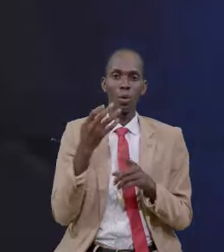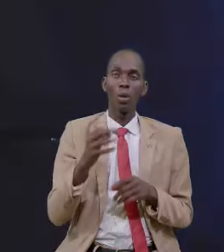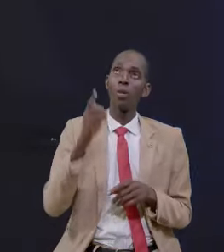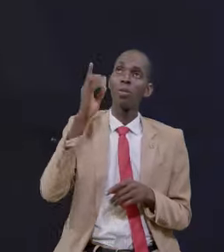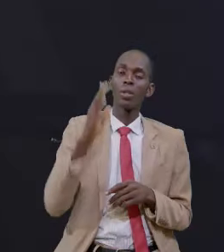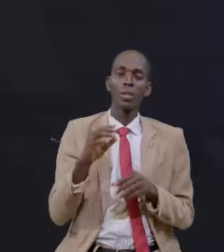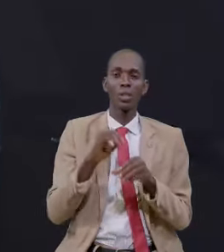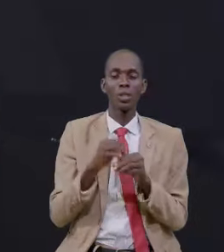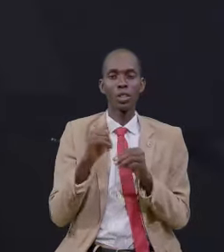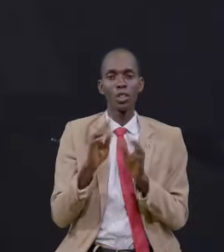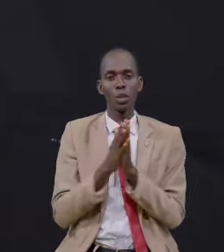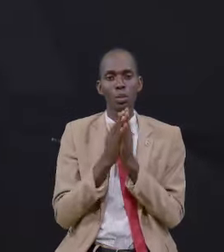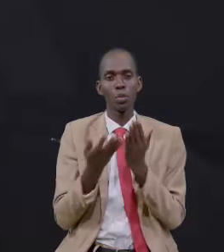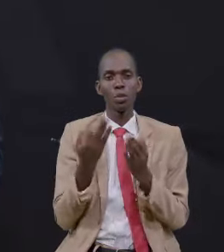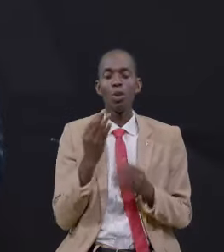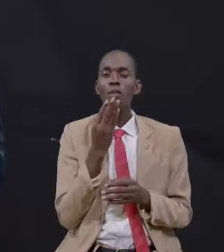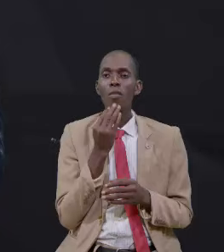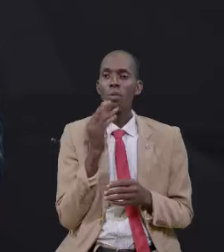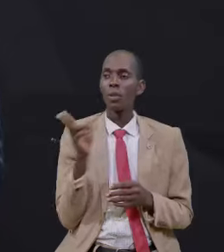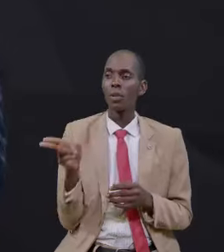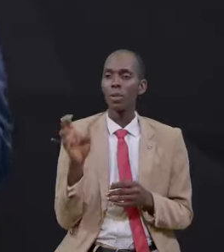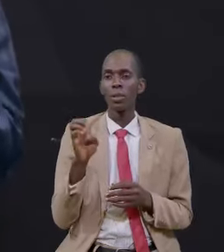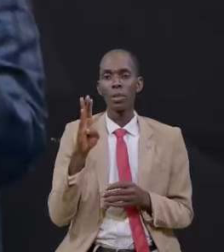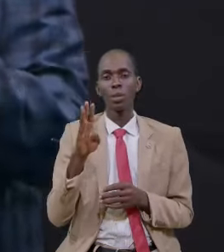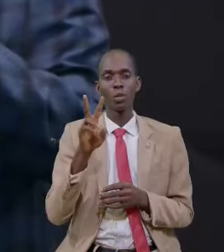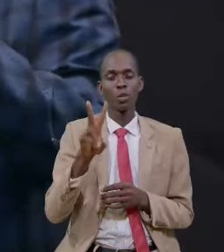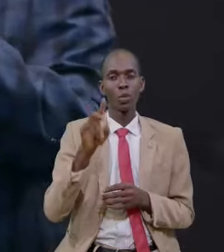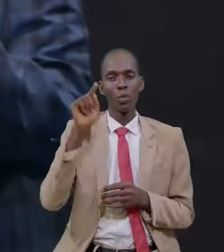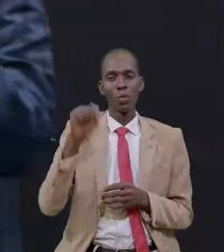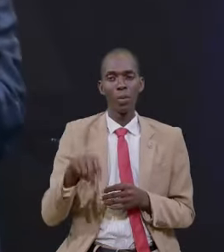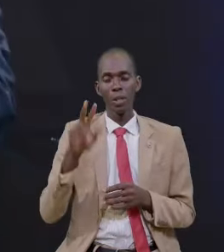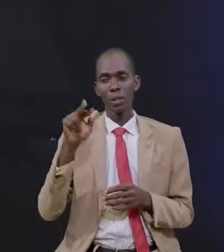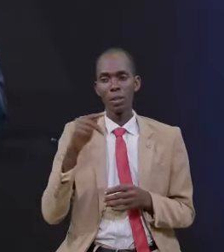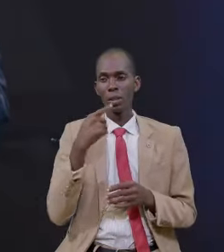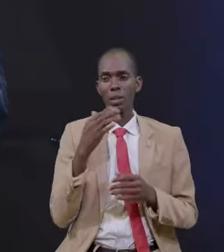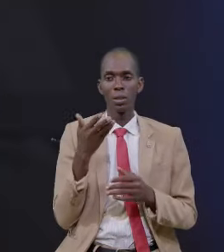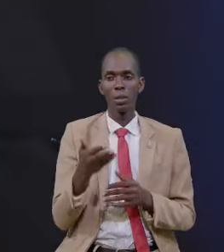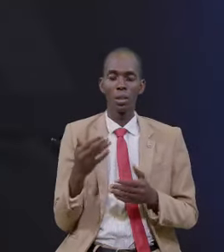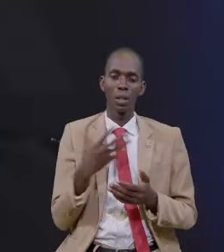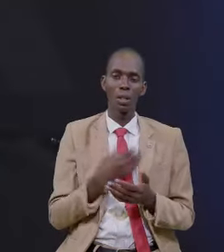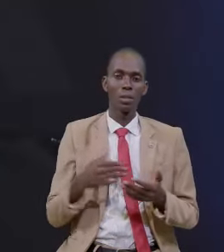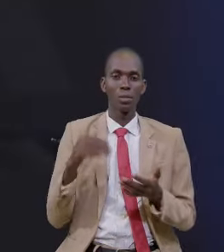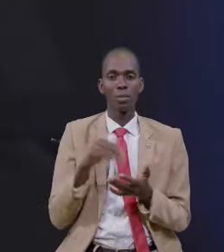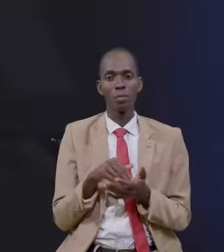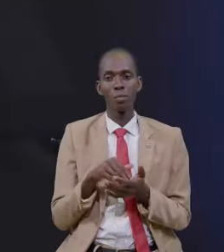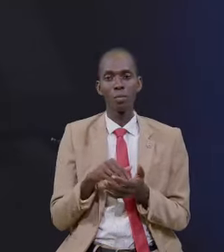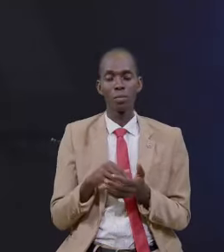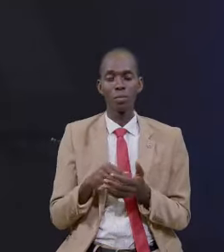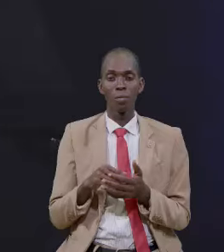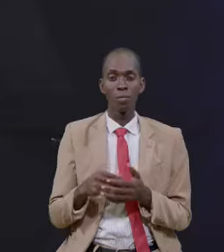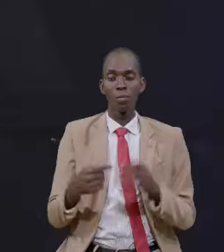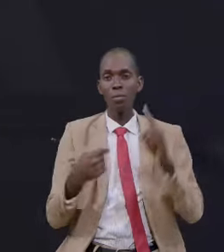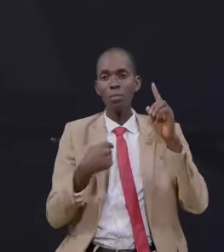in Hebrews chapter 2, and I'm reading from verse 13, and again, I will